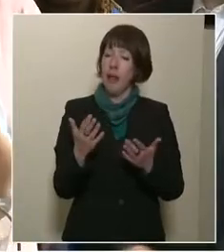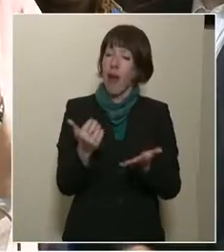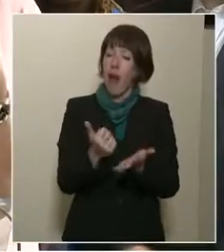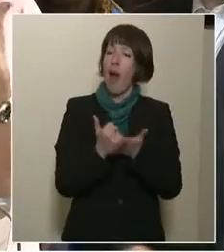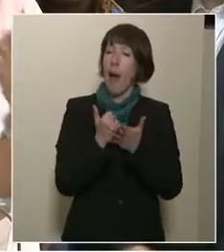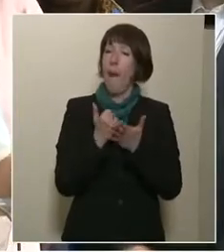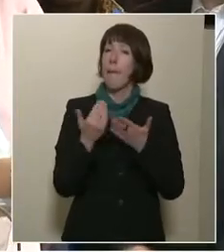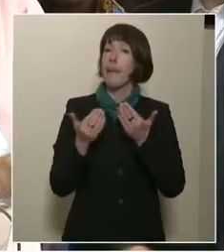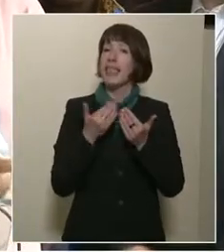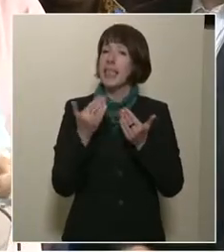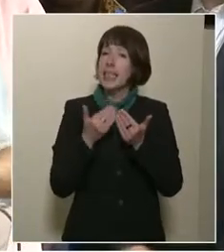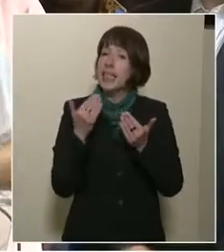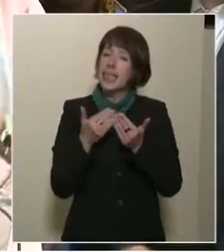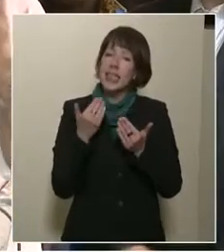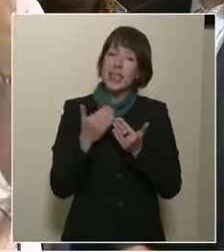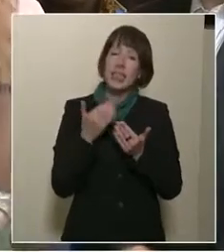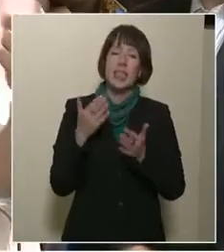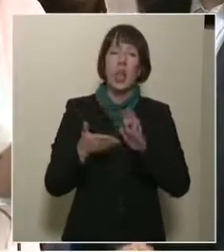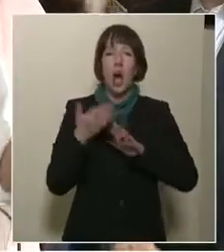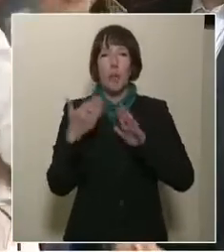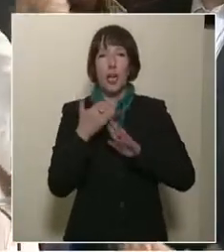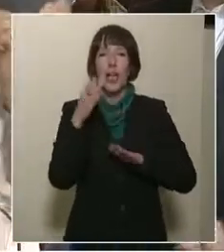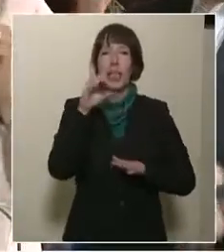operate. DCRA has gotten better.